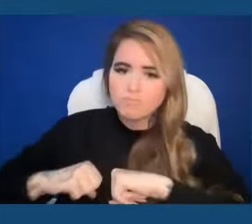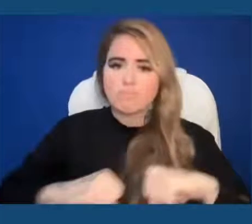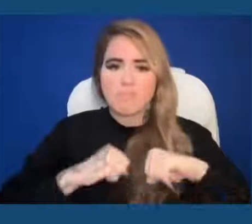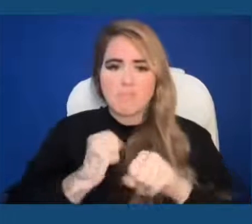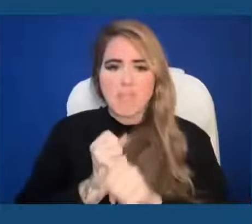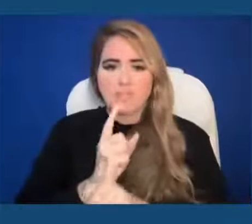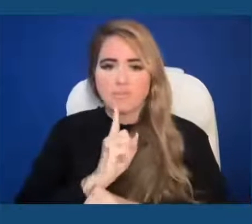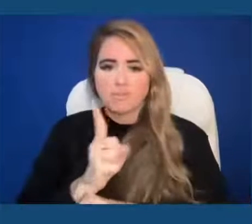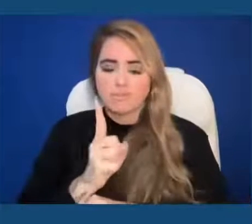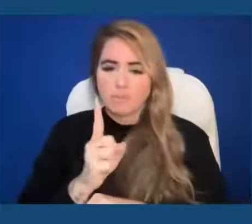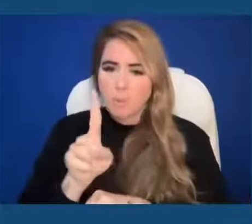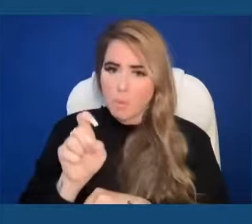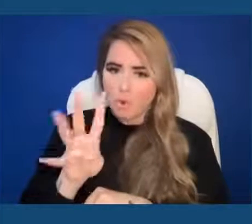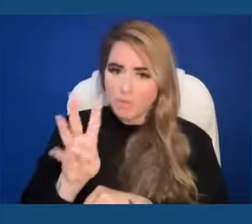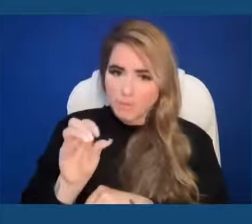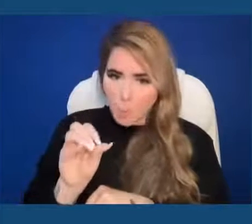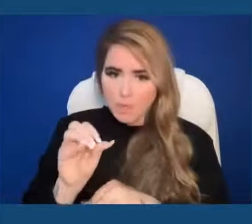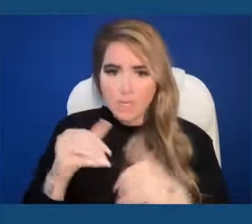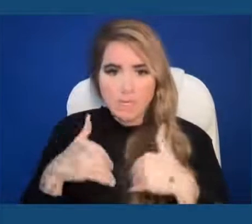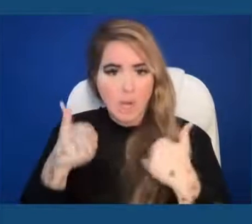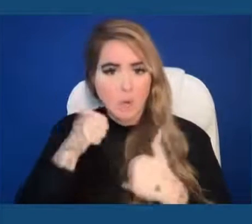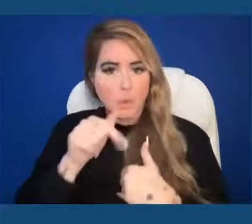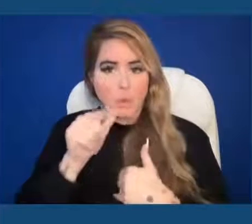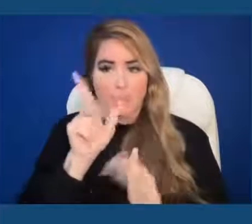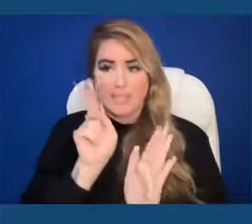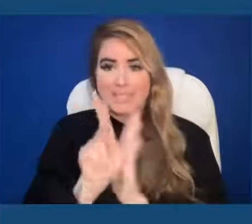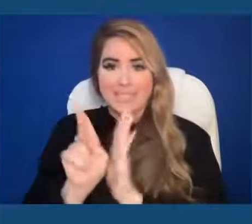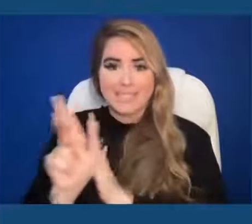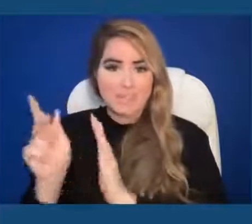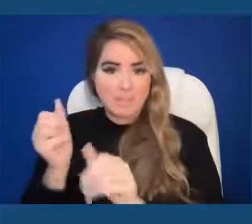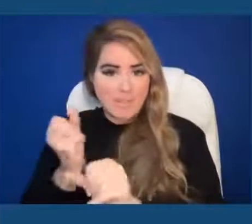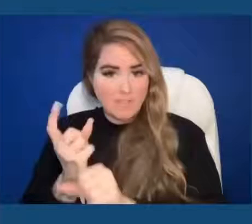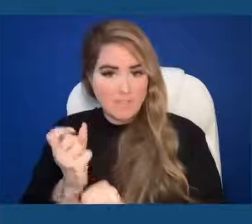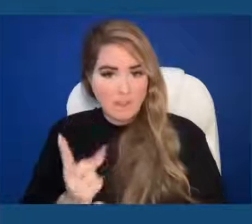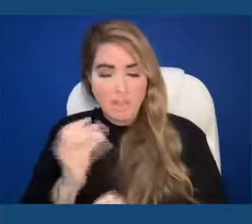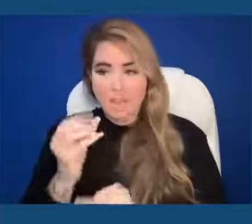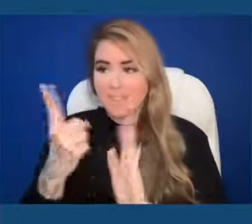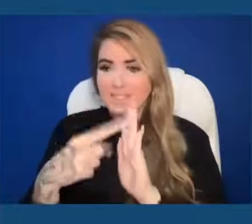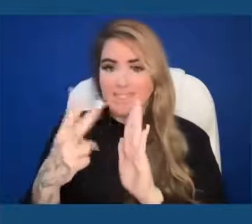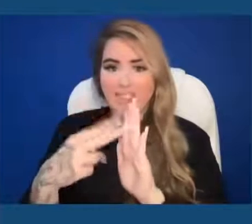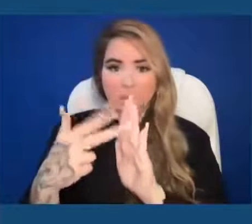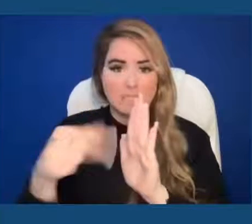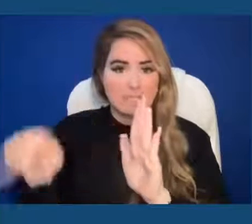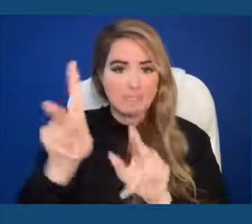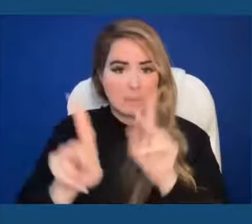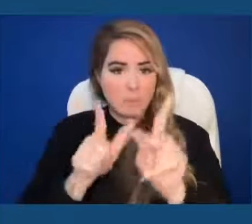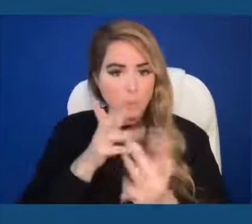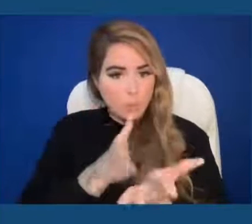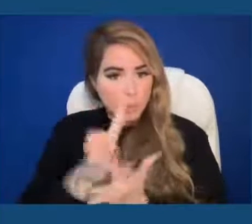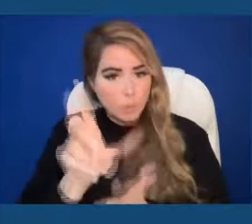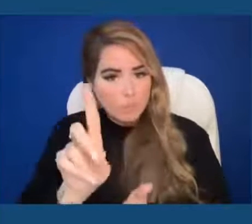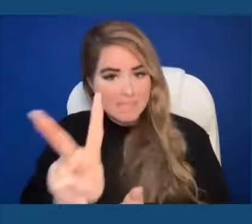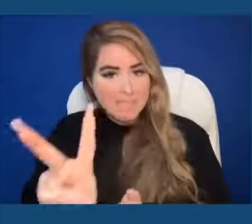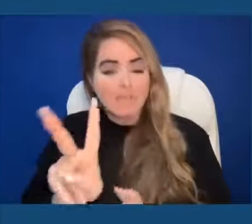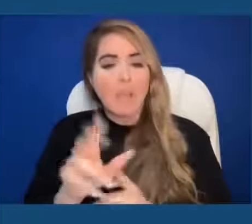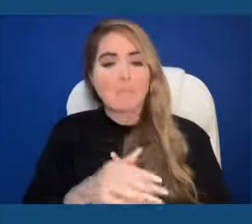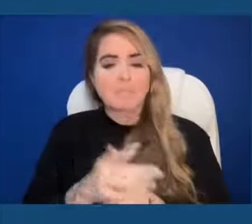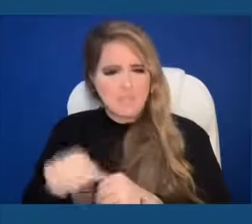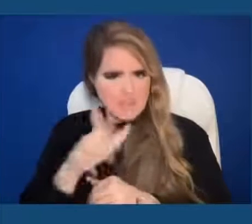that are killed every year and the thousands of people that are victims of domestic violence would have some